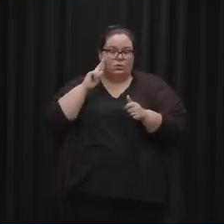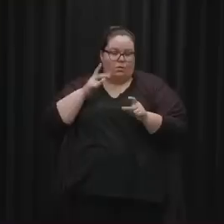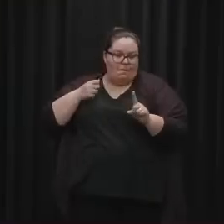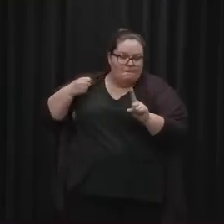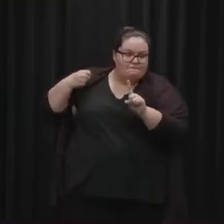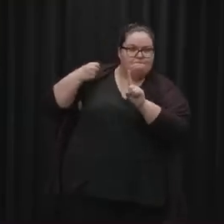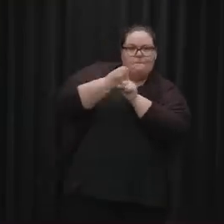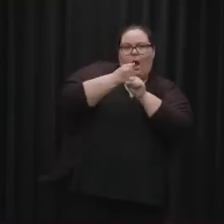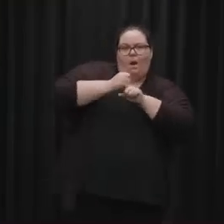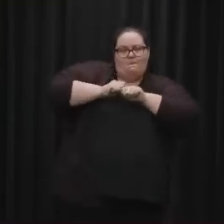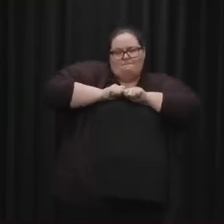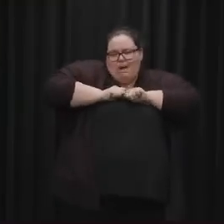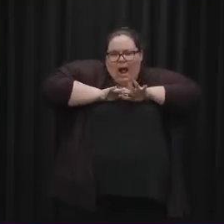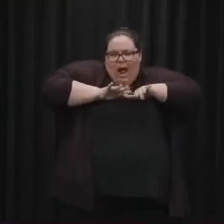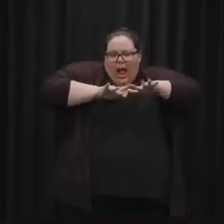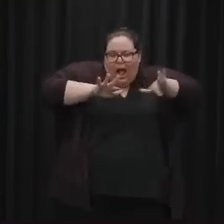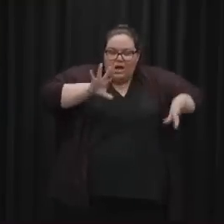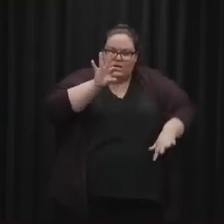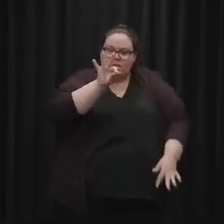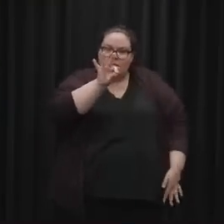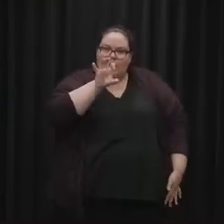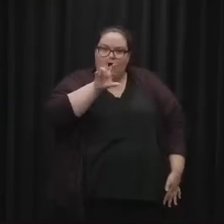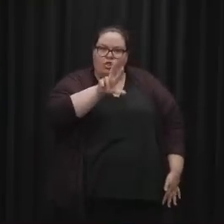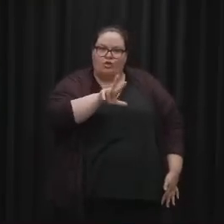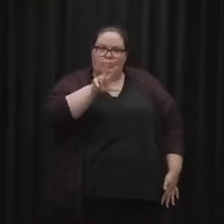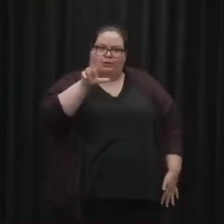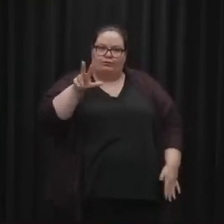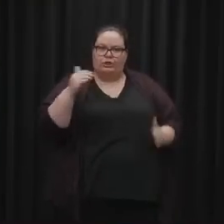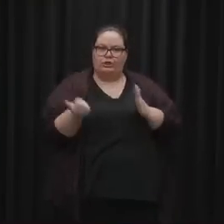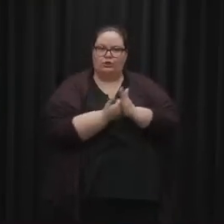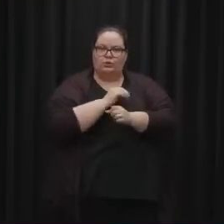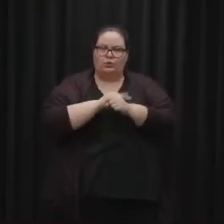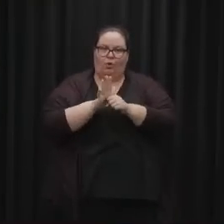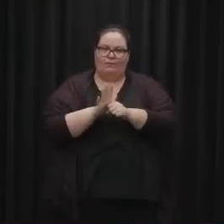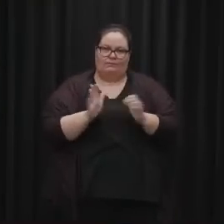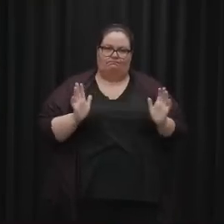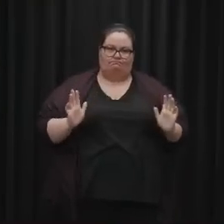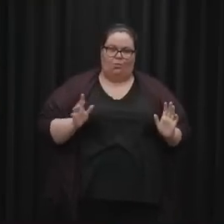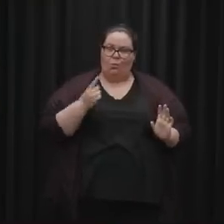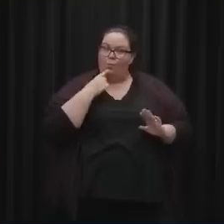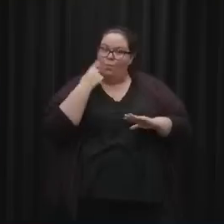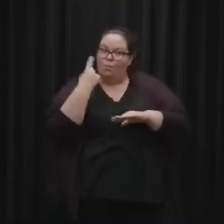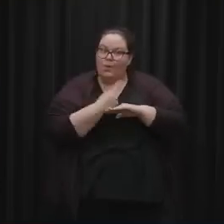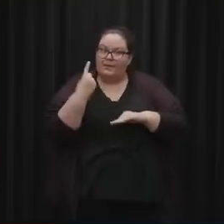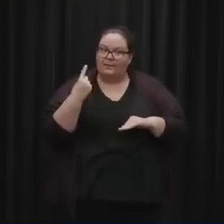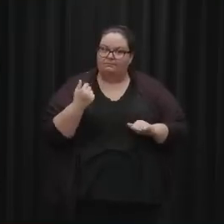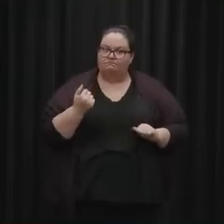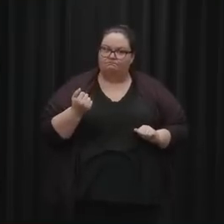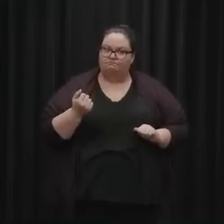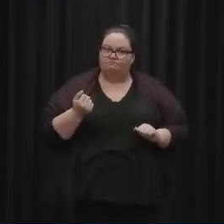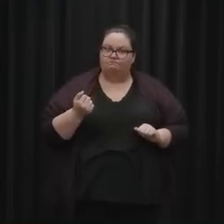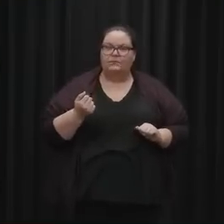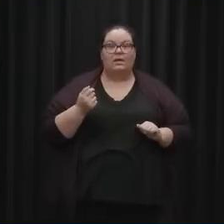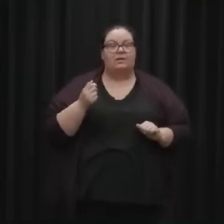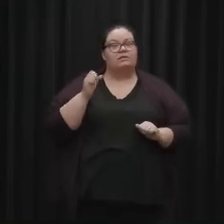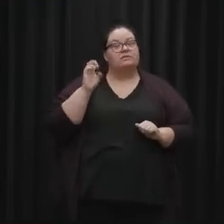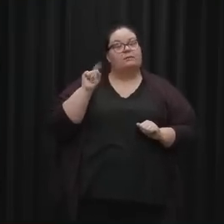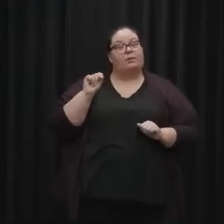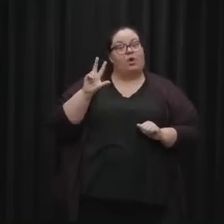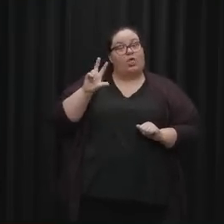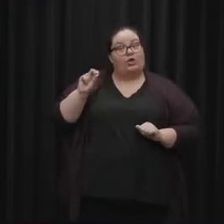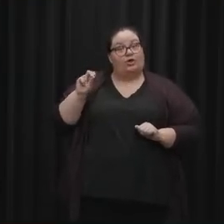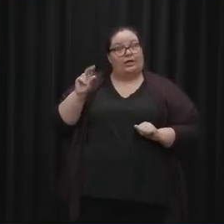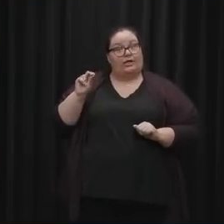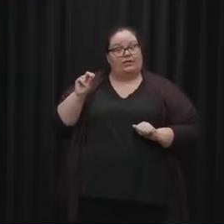ago, that province had 933 new cases in a single day. And as of September